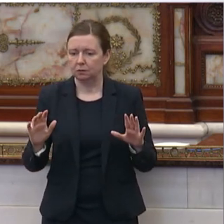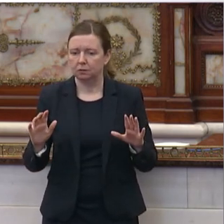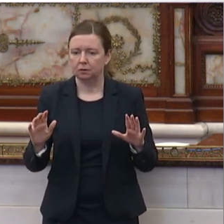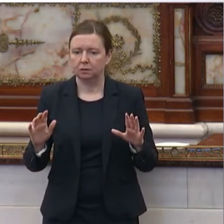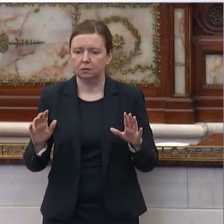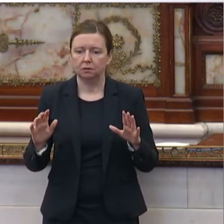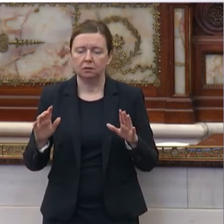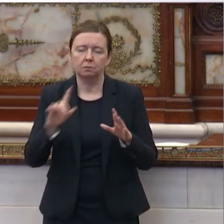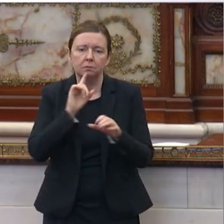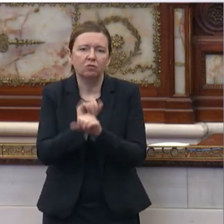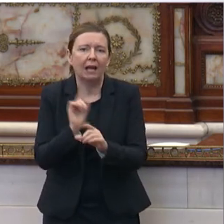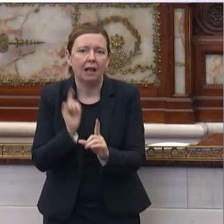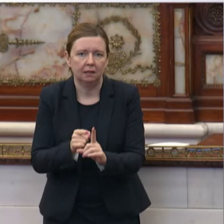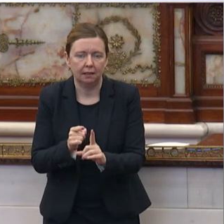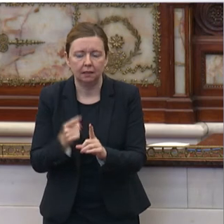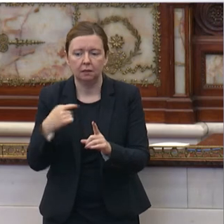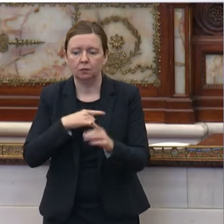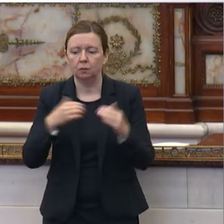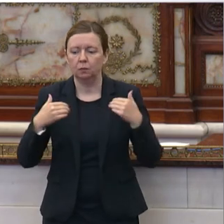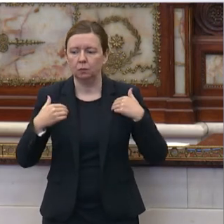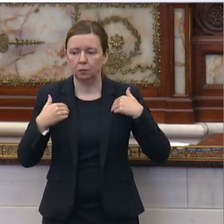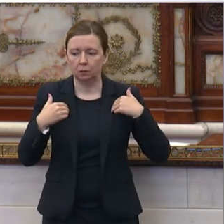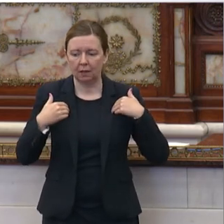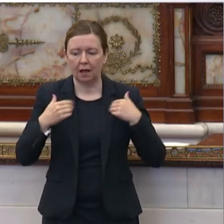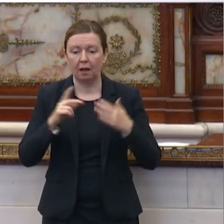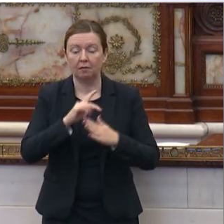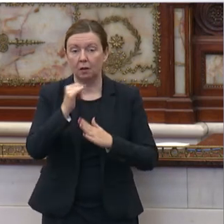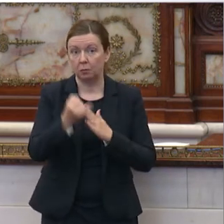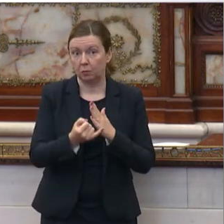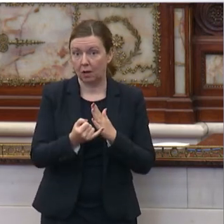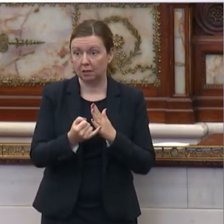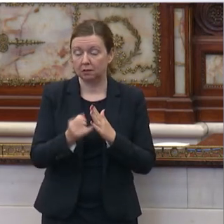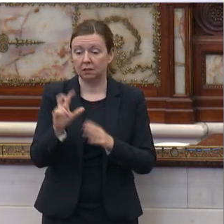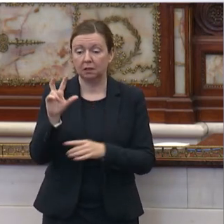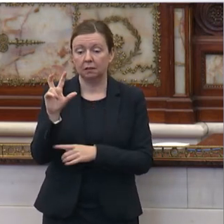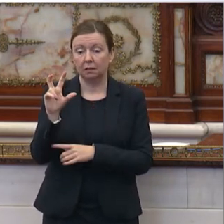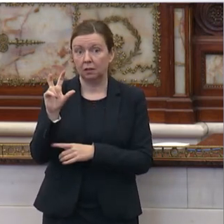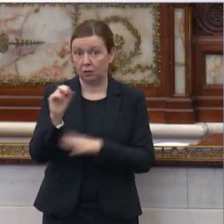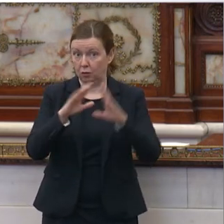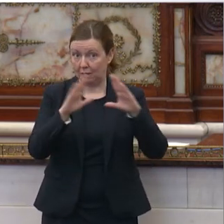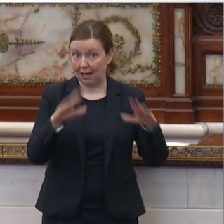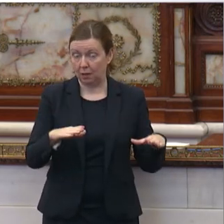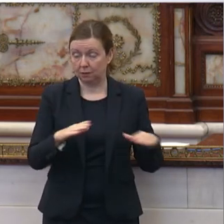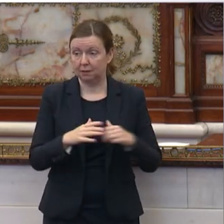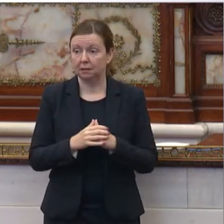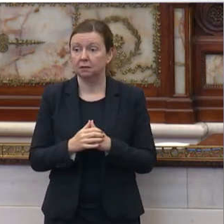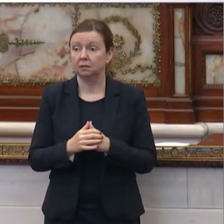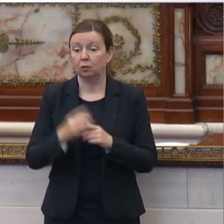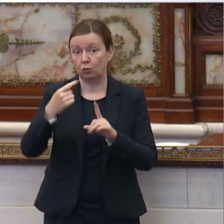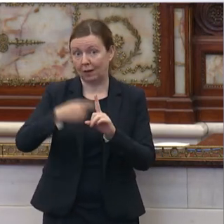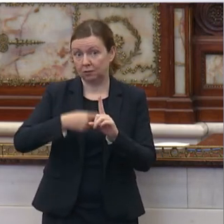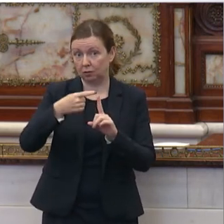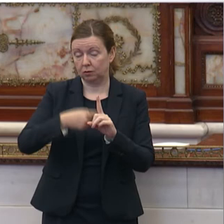look at the reality. We had a project of 30 houses, rentals, and it's